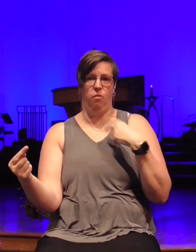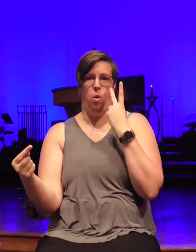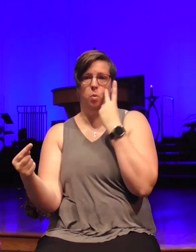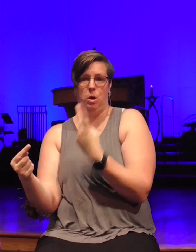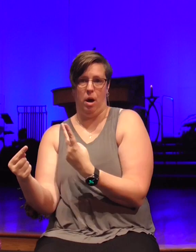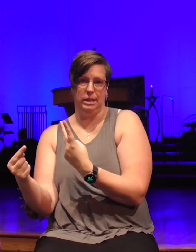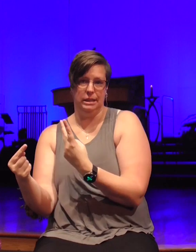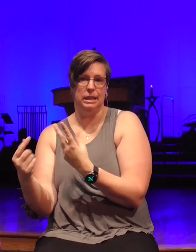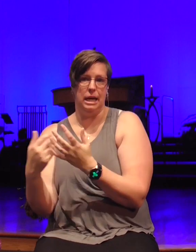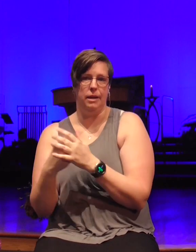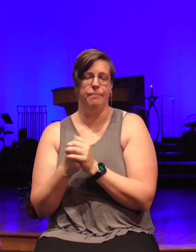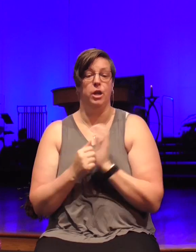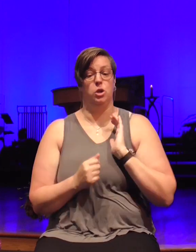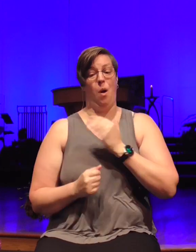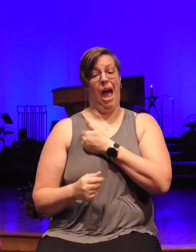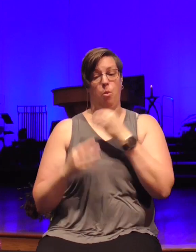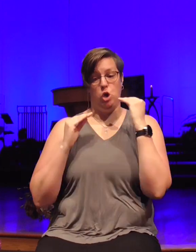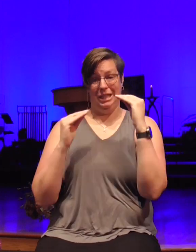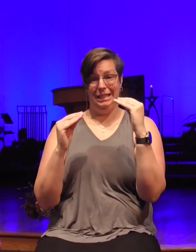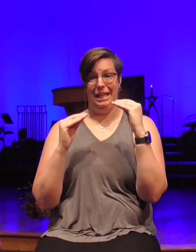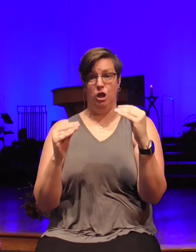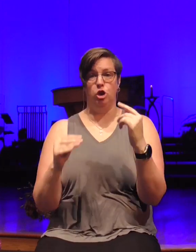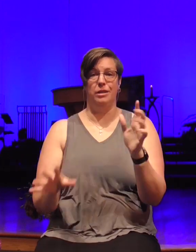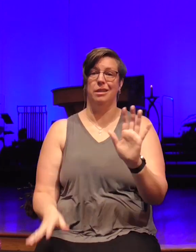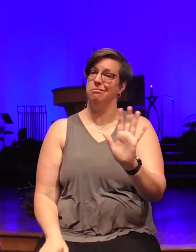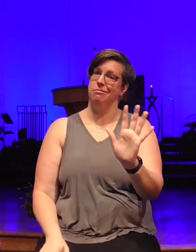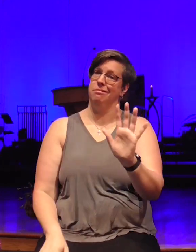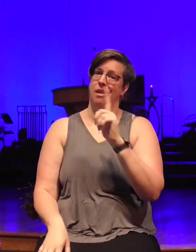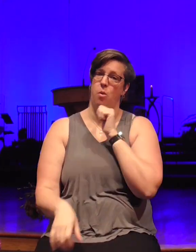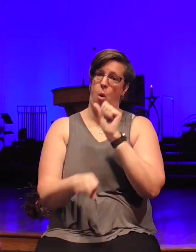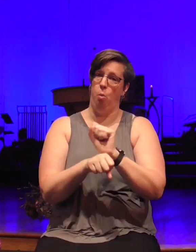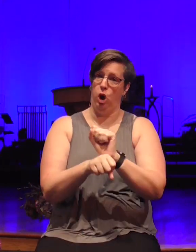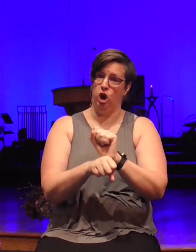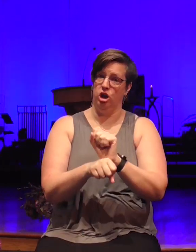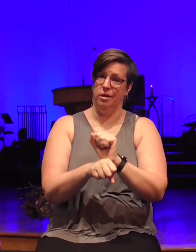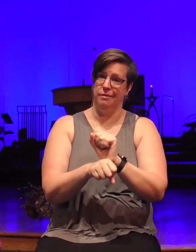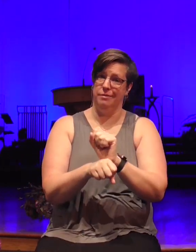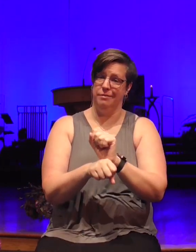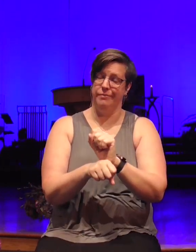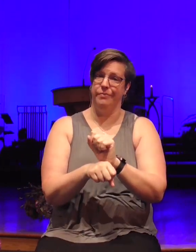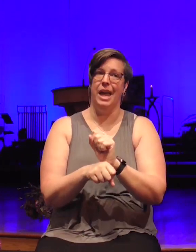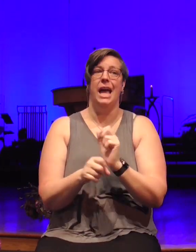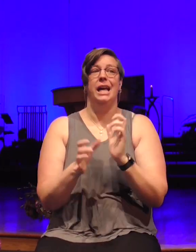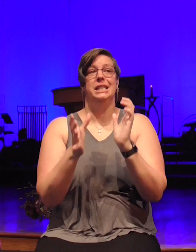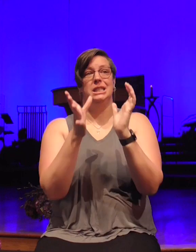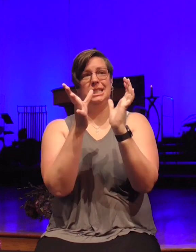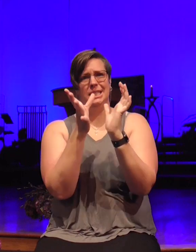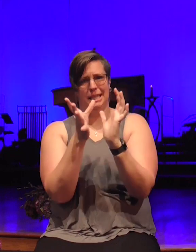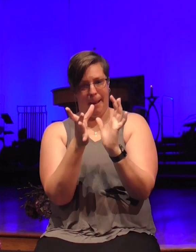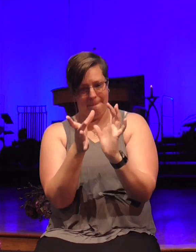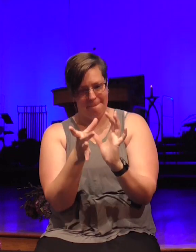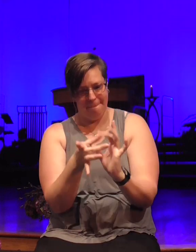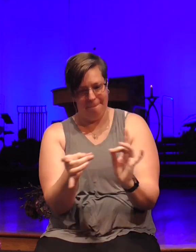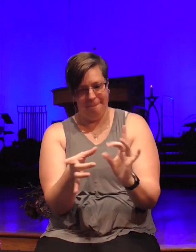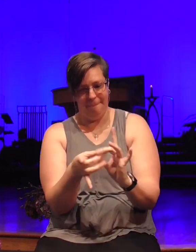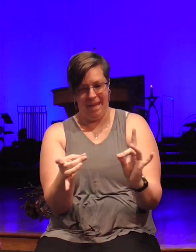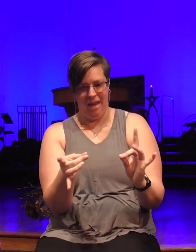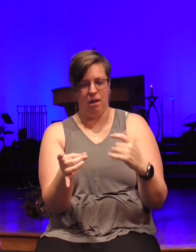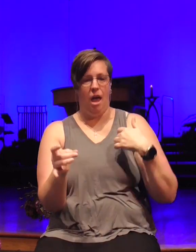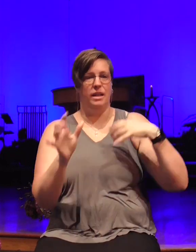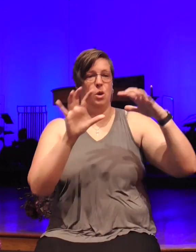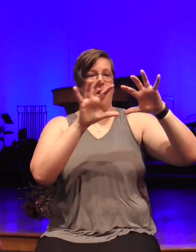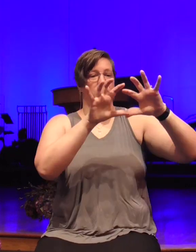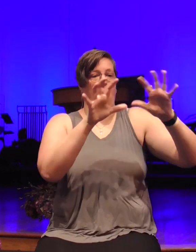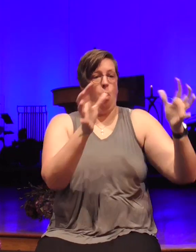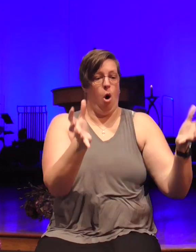see. So our teaching comes in and says, that's not going to work. To have the world change, we